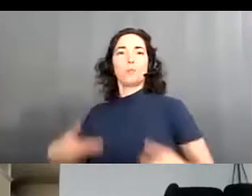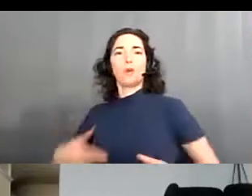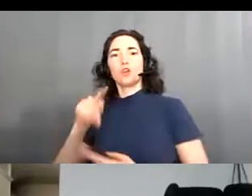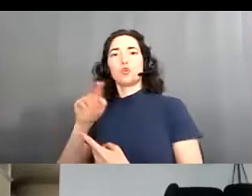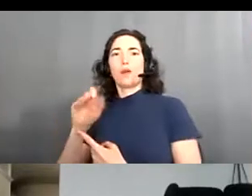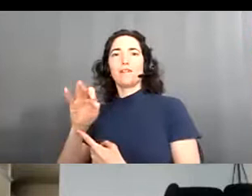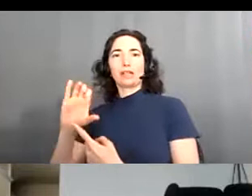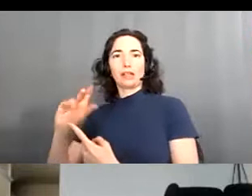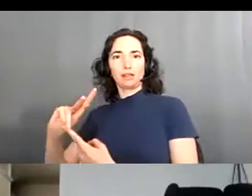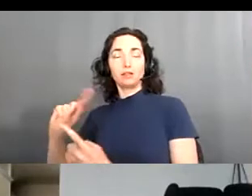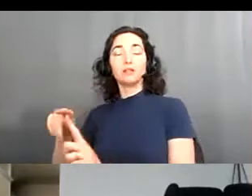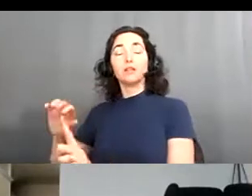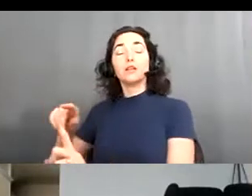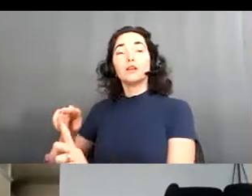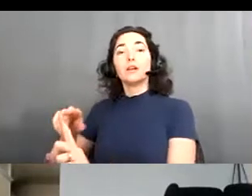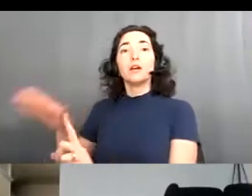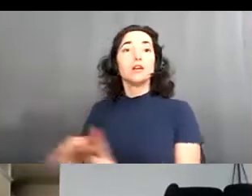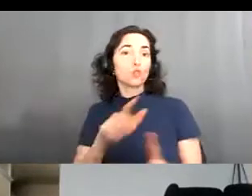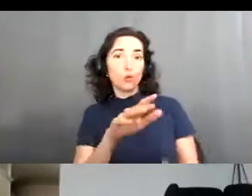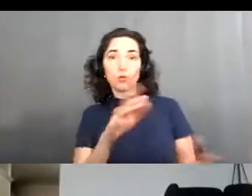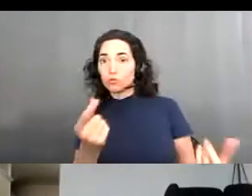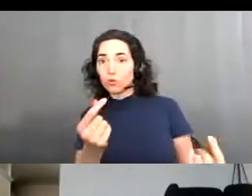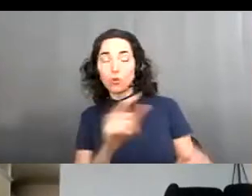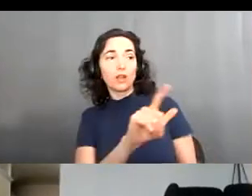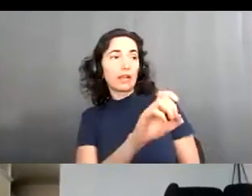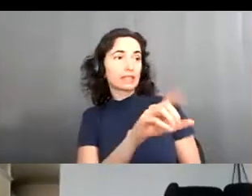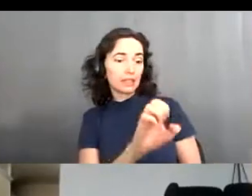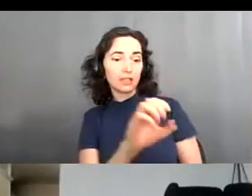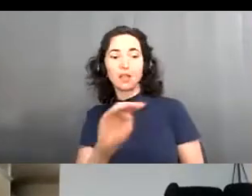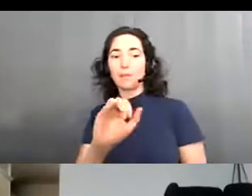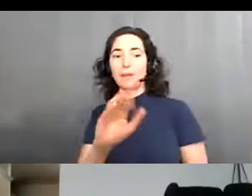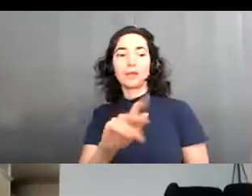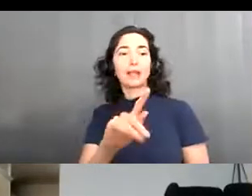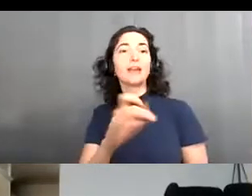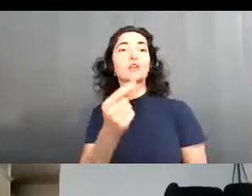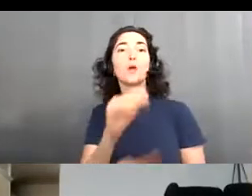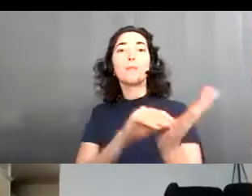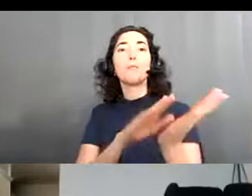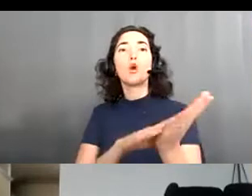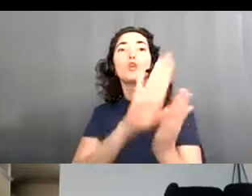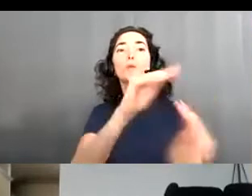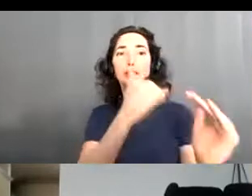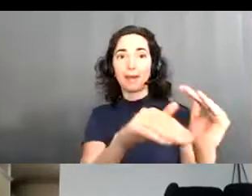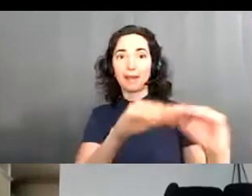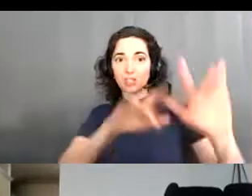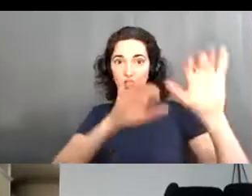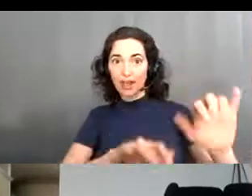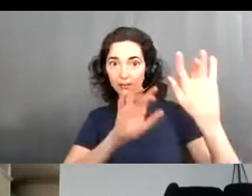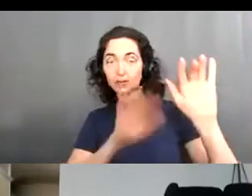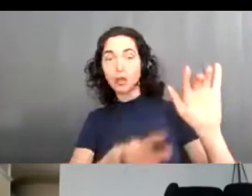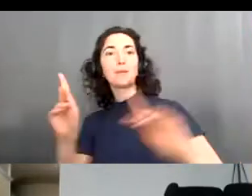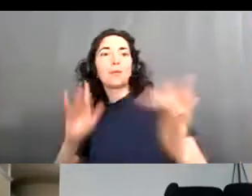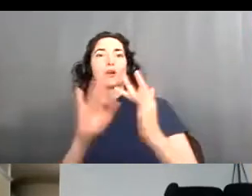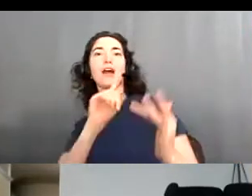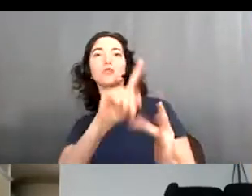Mary Kate wants to leave her email, if y'all want to reach out to her, if y'all put that in the chat, and so people could reach out for other questions.